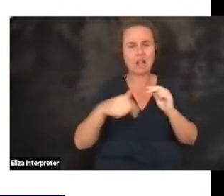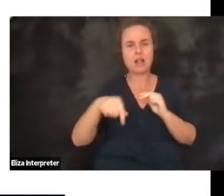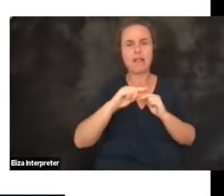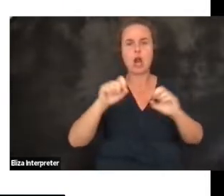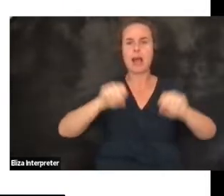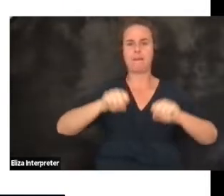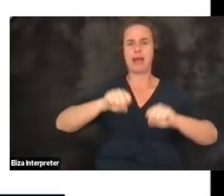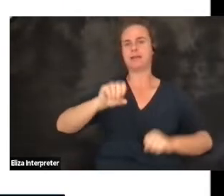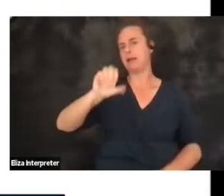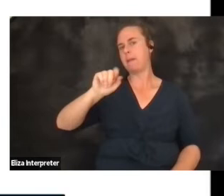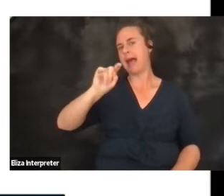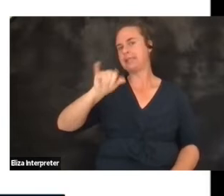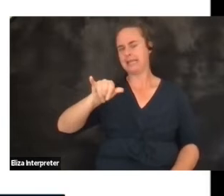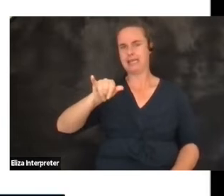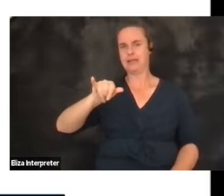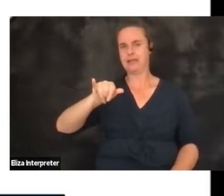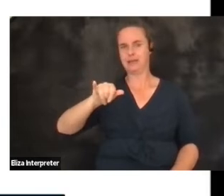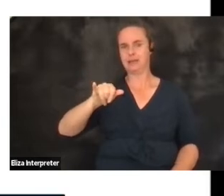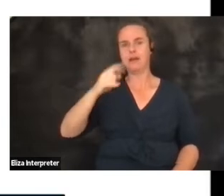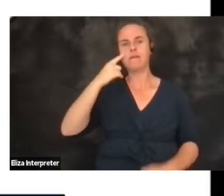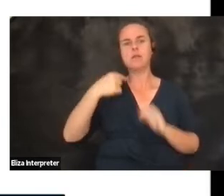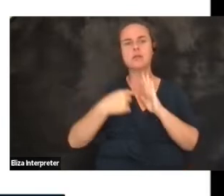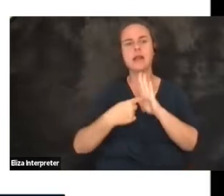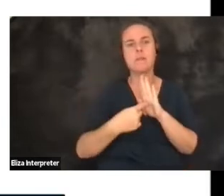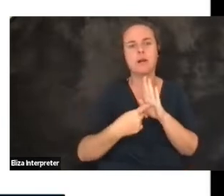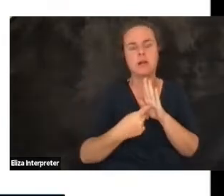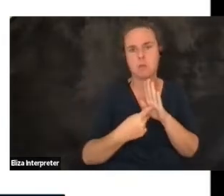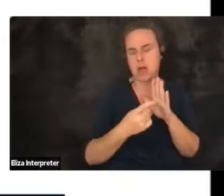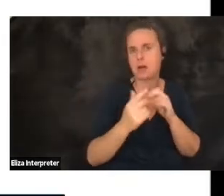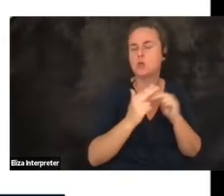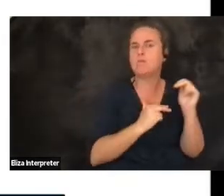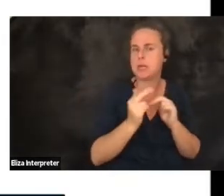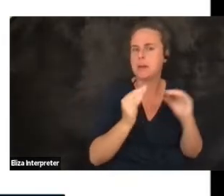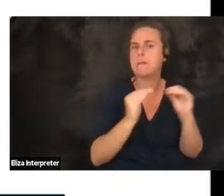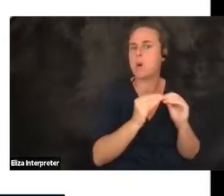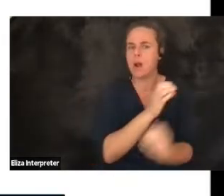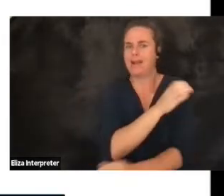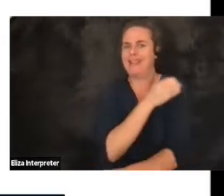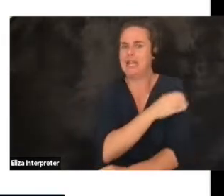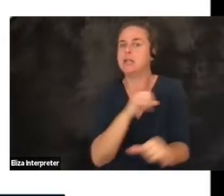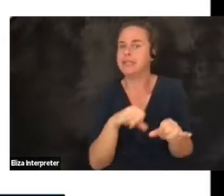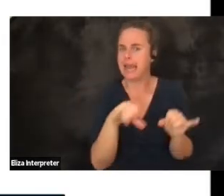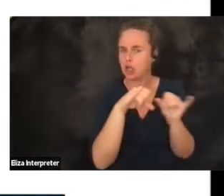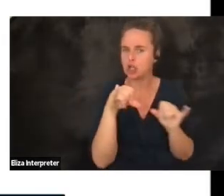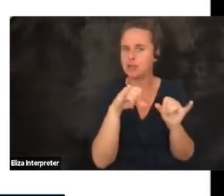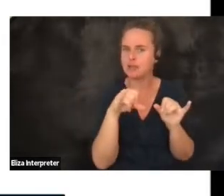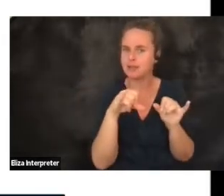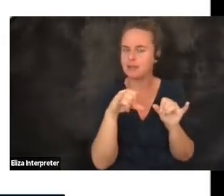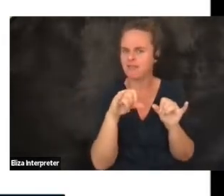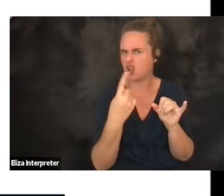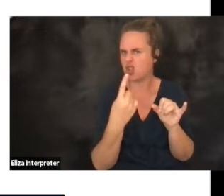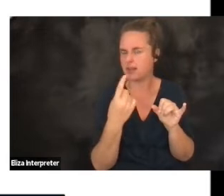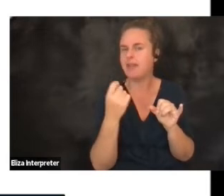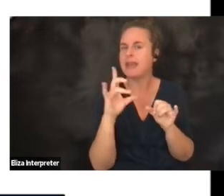capacities. So one kind of capacity that they had to build was clinical standards which they